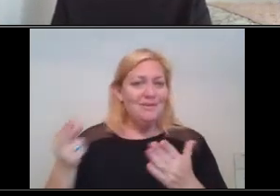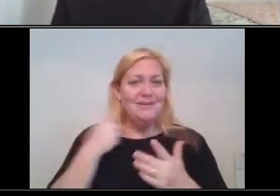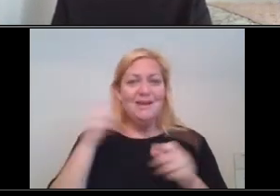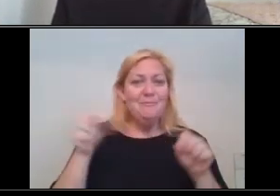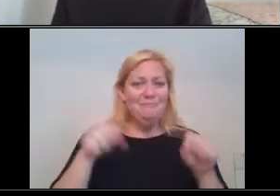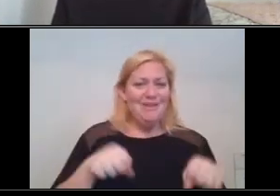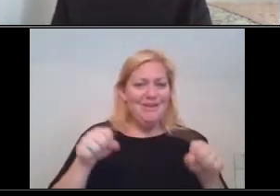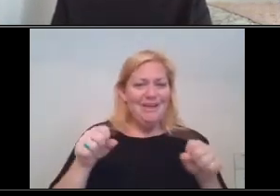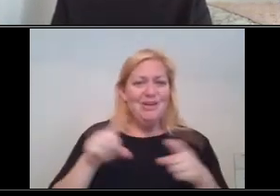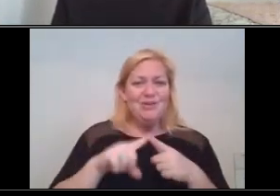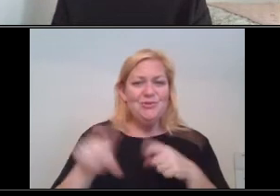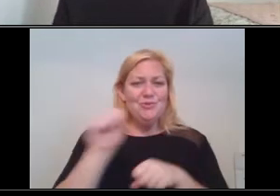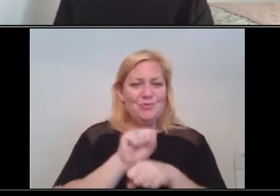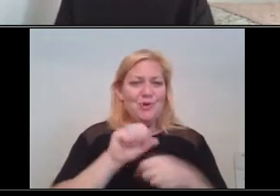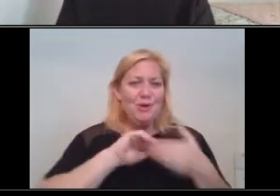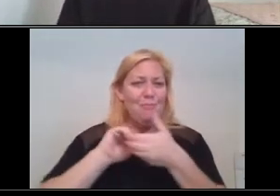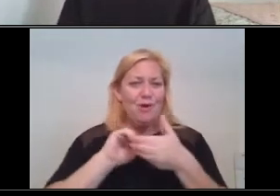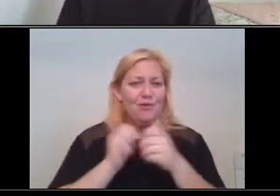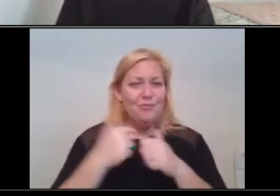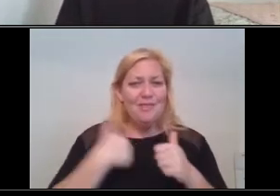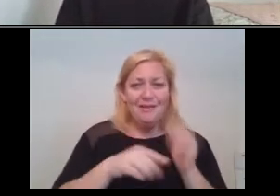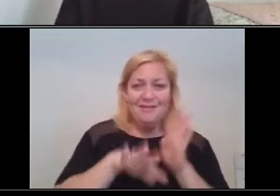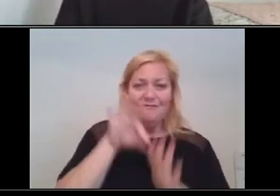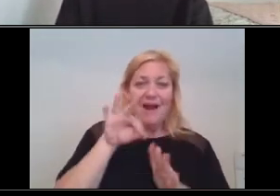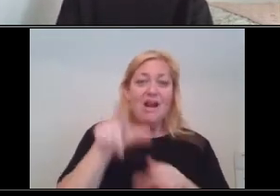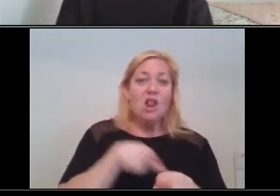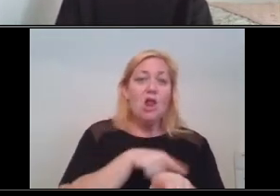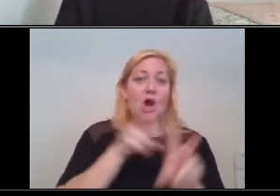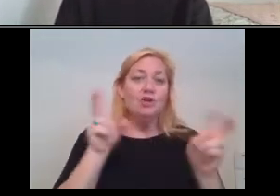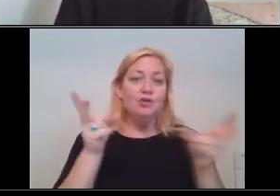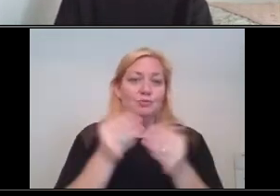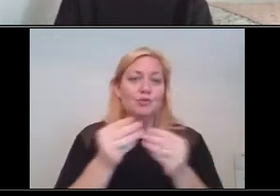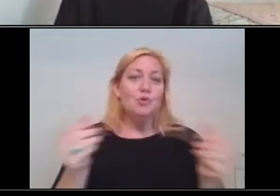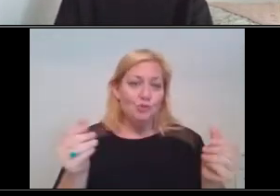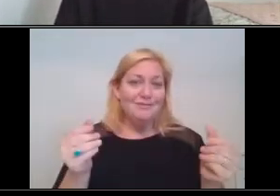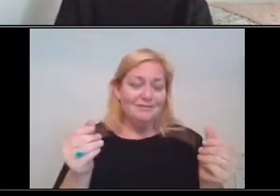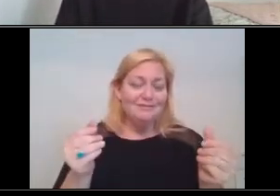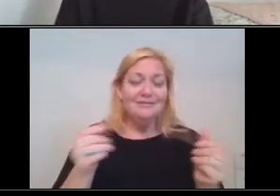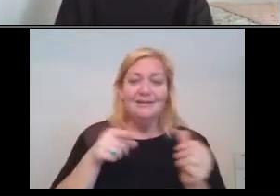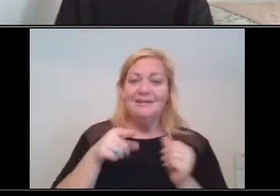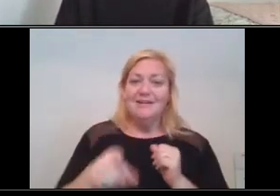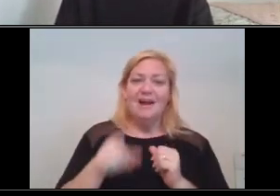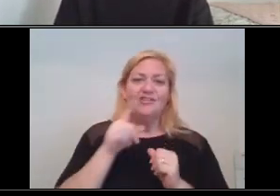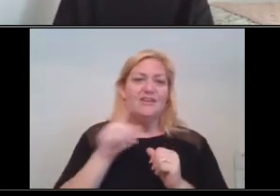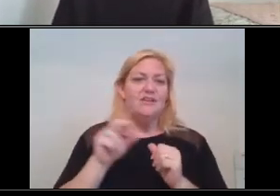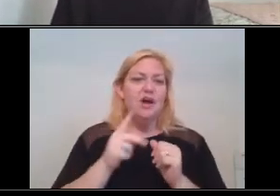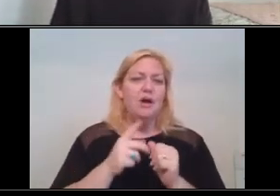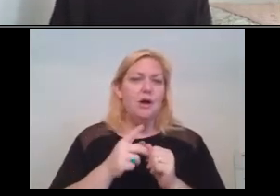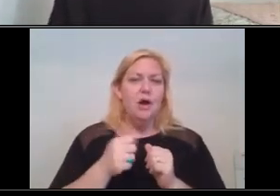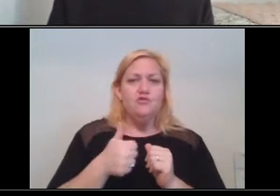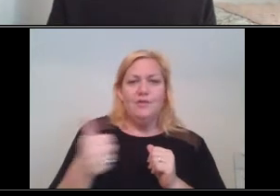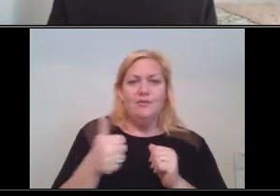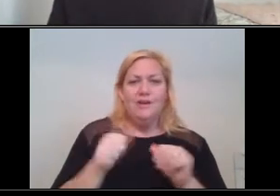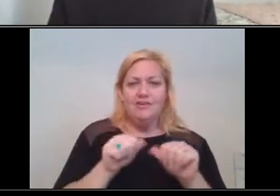to work in partnership with us to find long-term solutions, and not make this simply a transportation